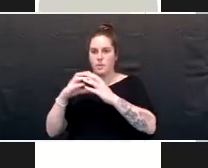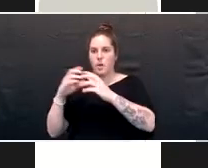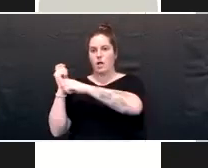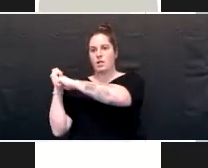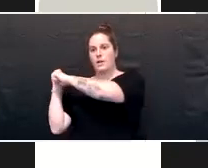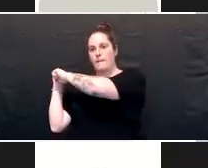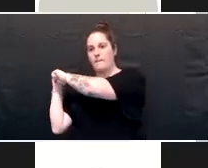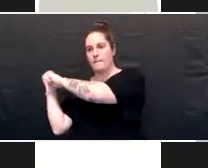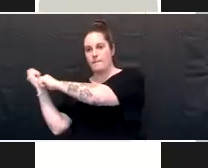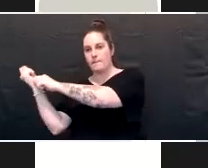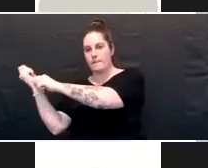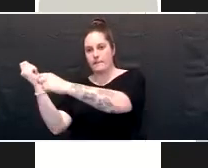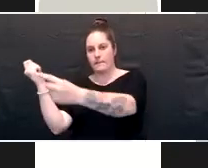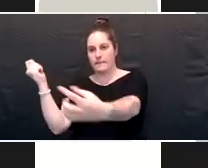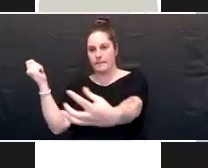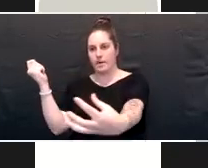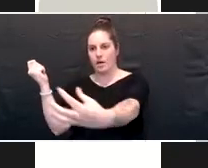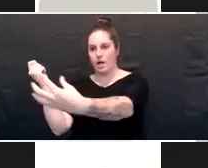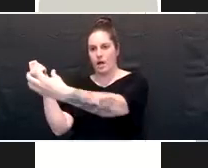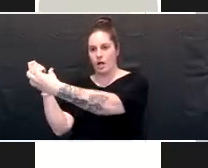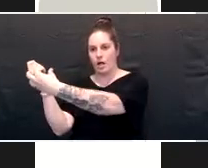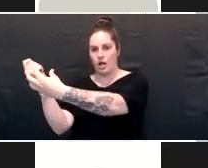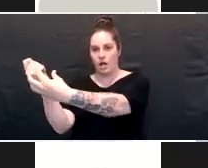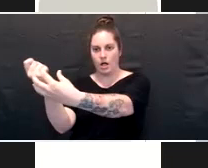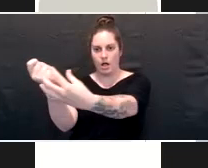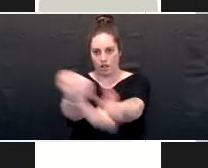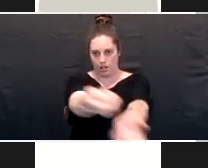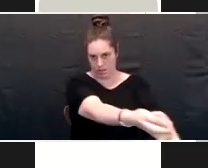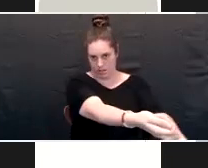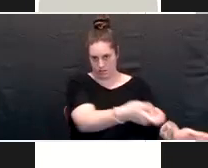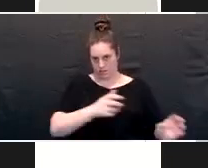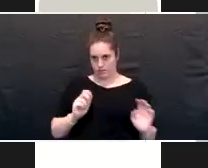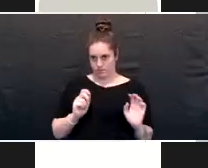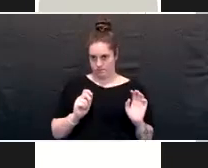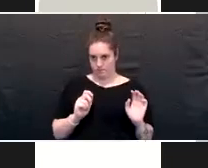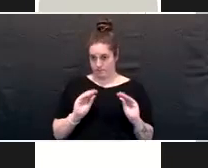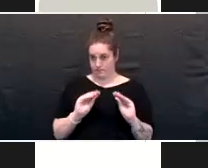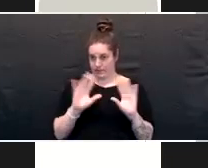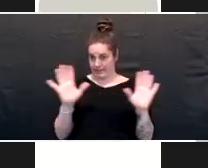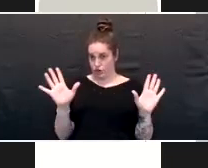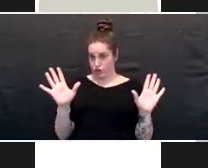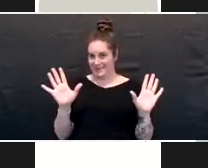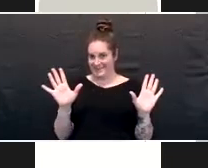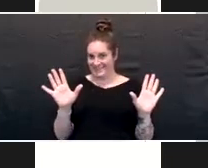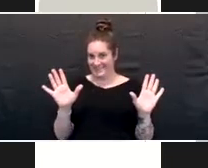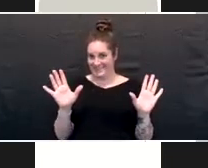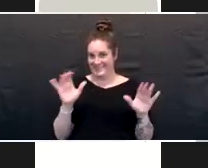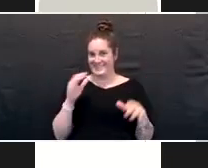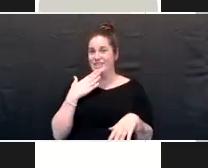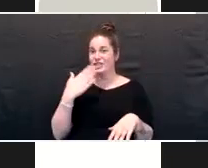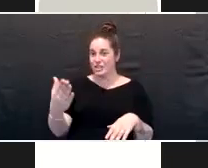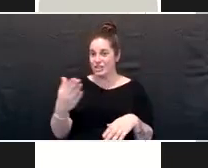swing, right? So that is a good follow